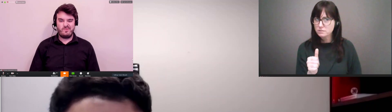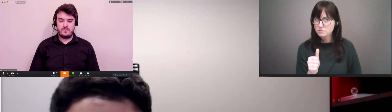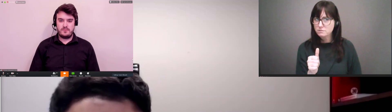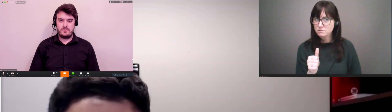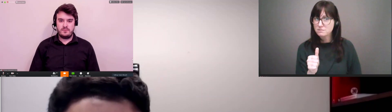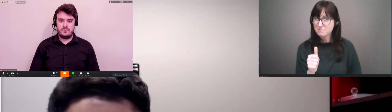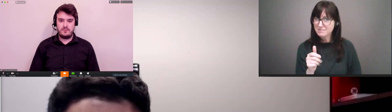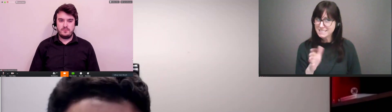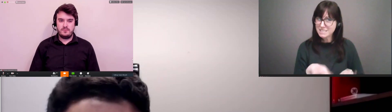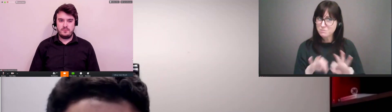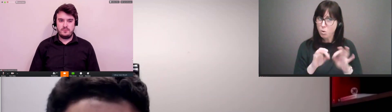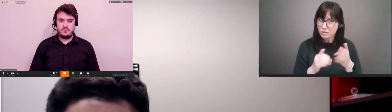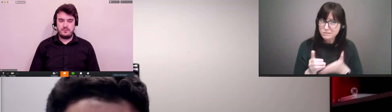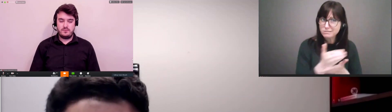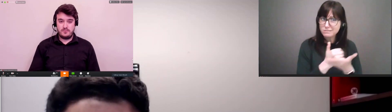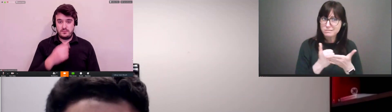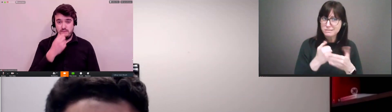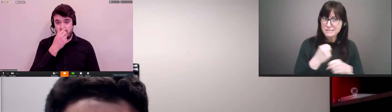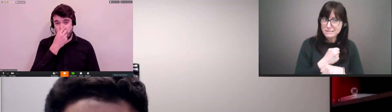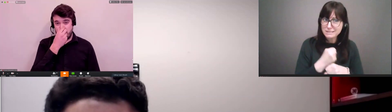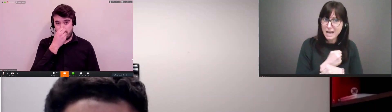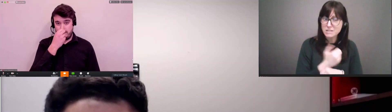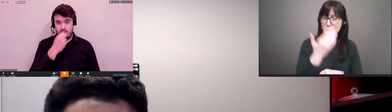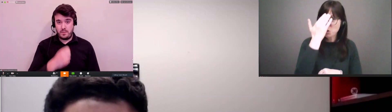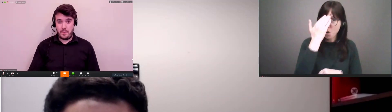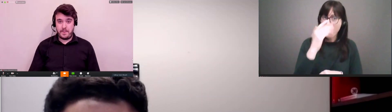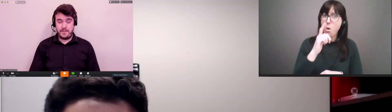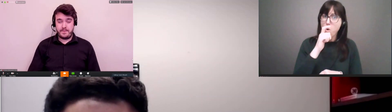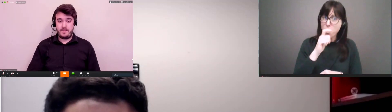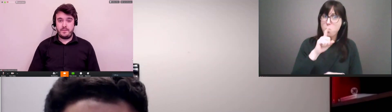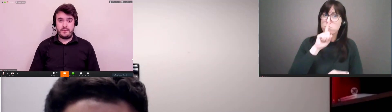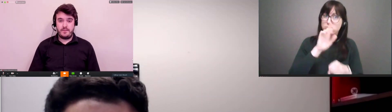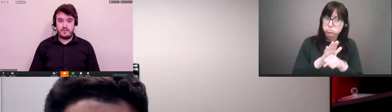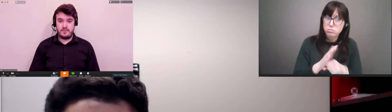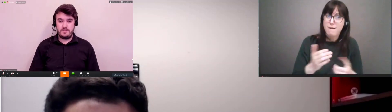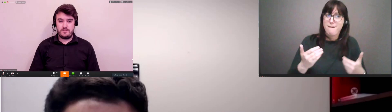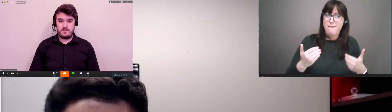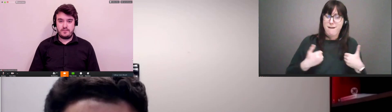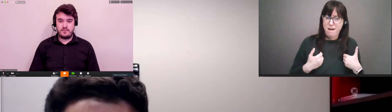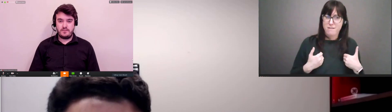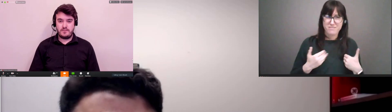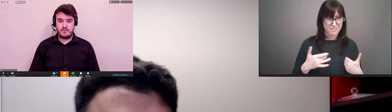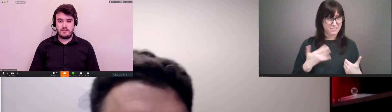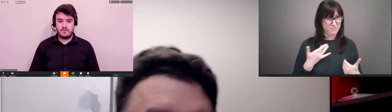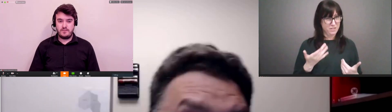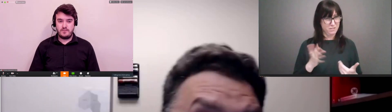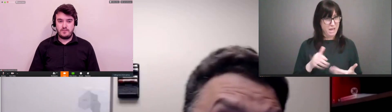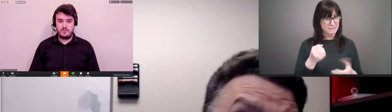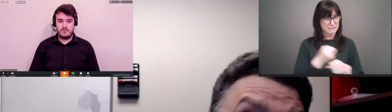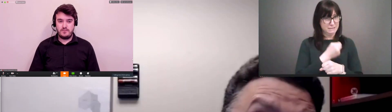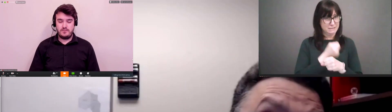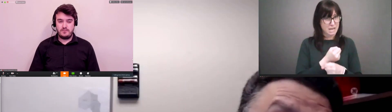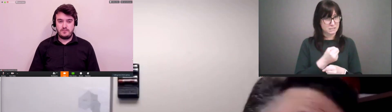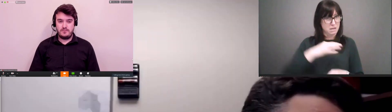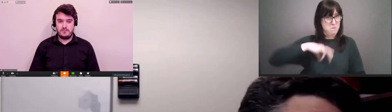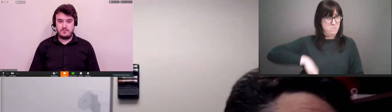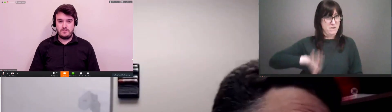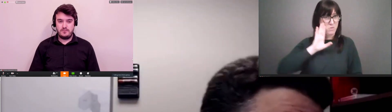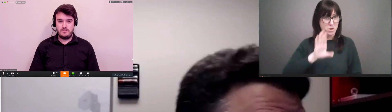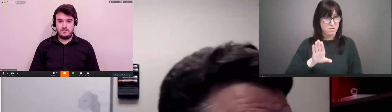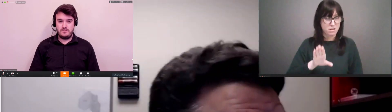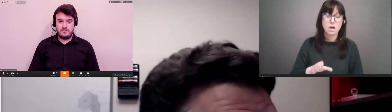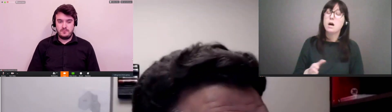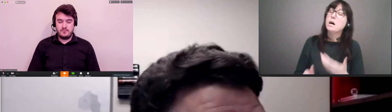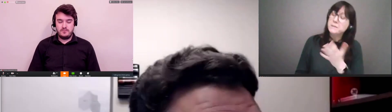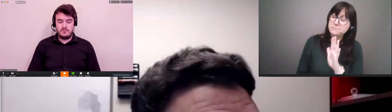that data, doesn't knowing who exactly is a confirmed case offer benefits? I mean, hypothetically,